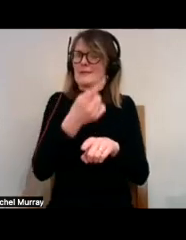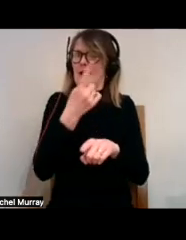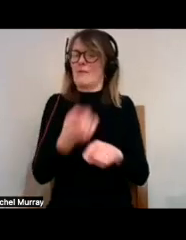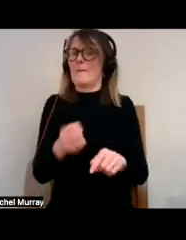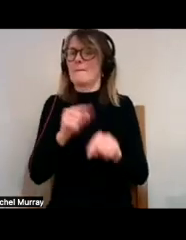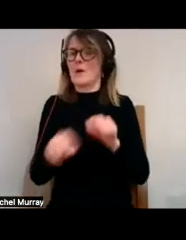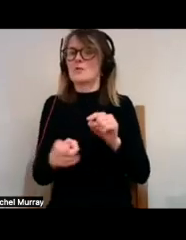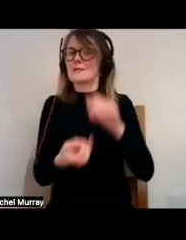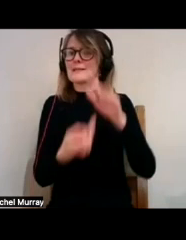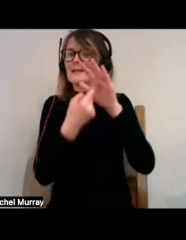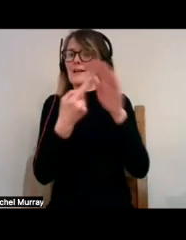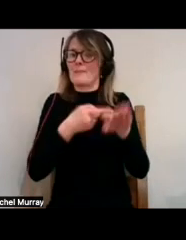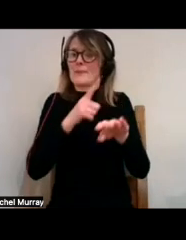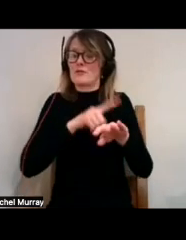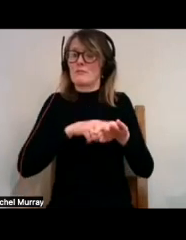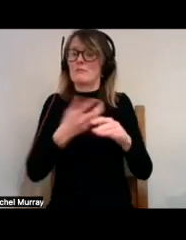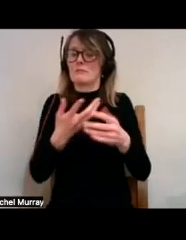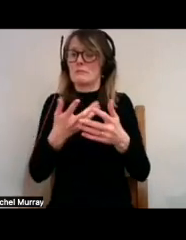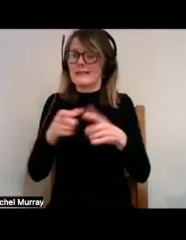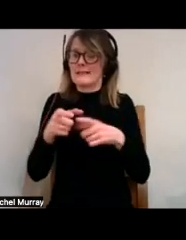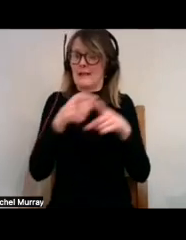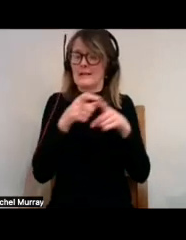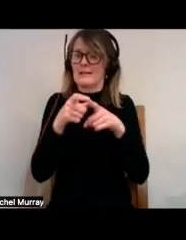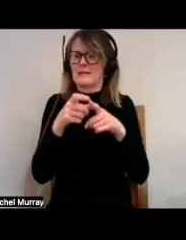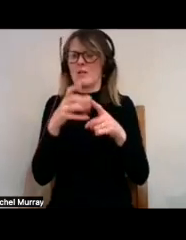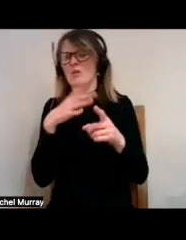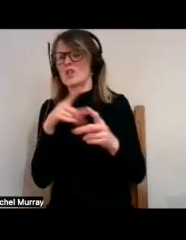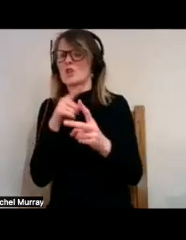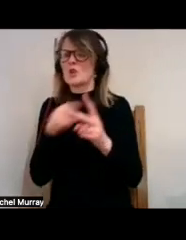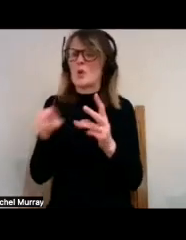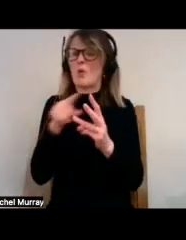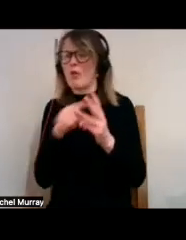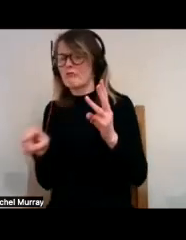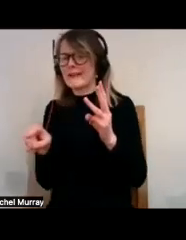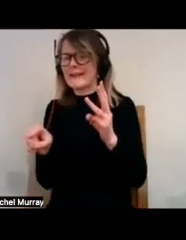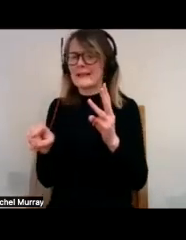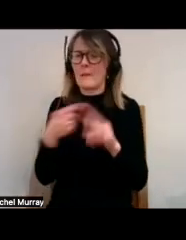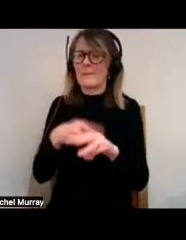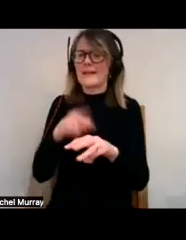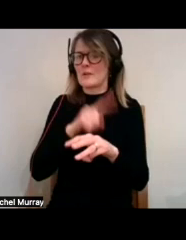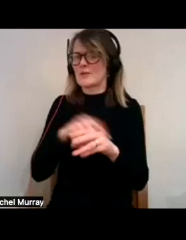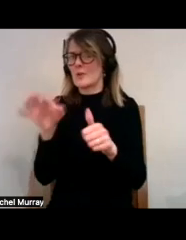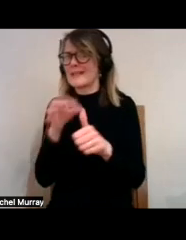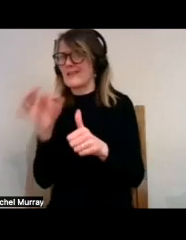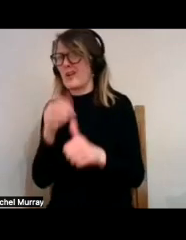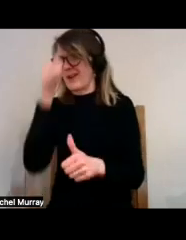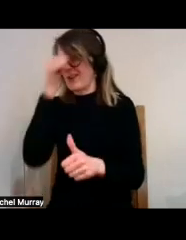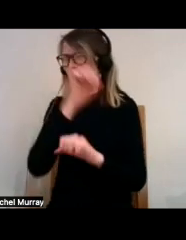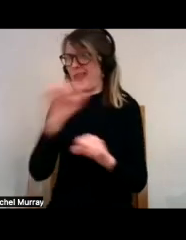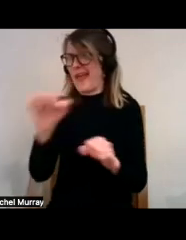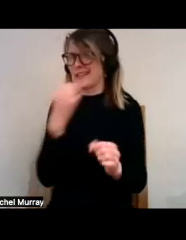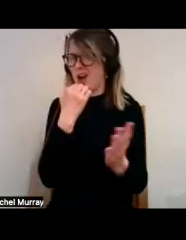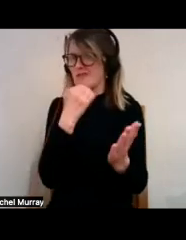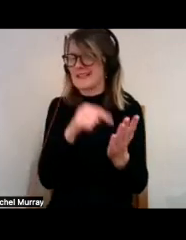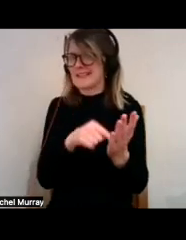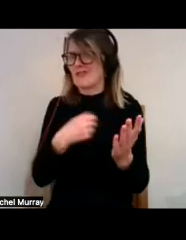And ideally, I wanted 2 or 3 diocesan bishops to interview. But knowing bishops and diaries, I